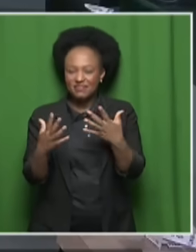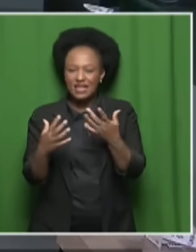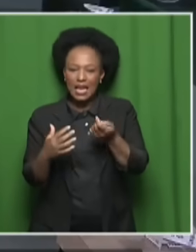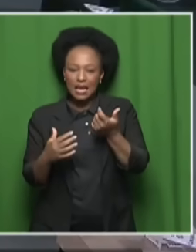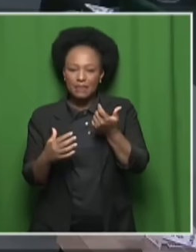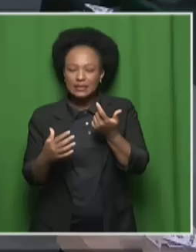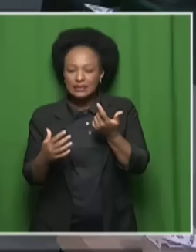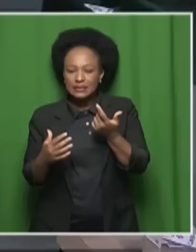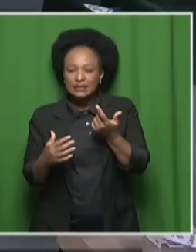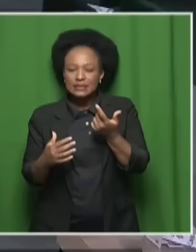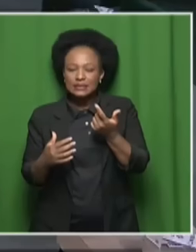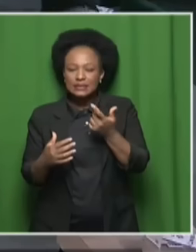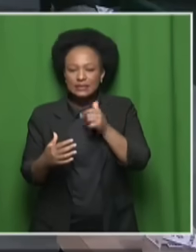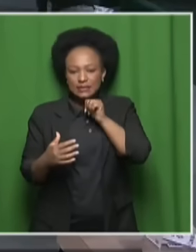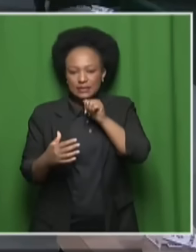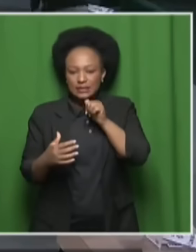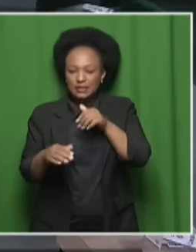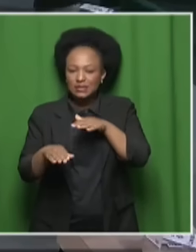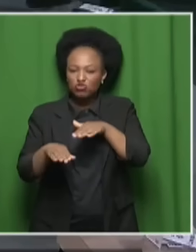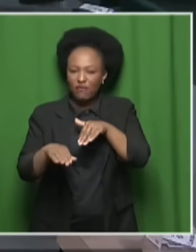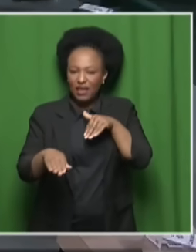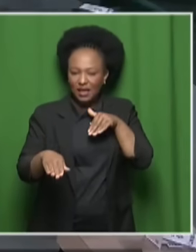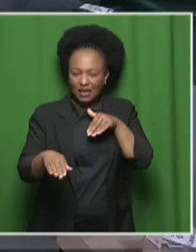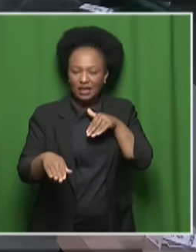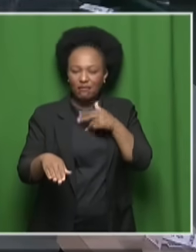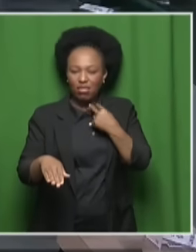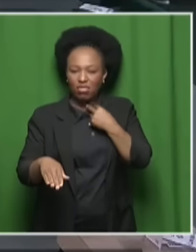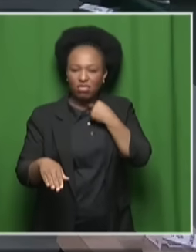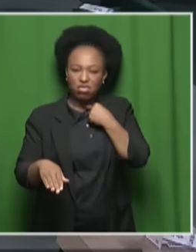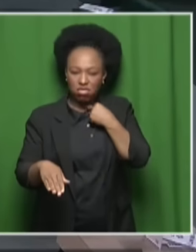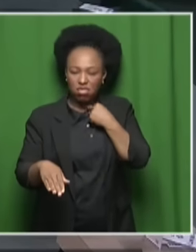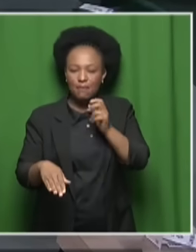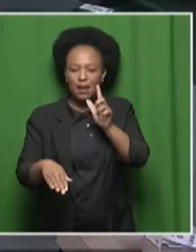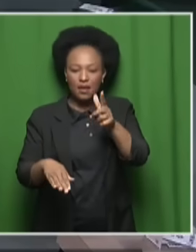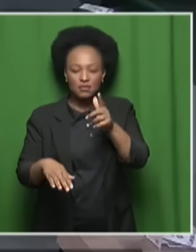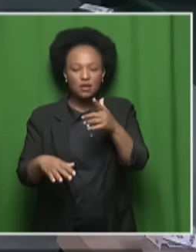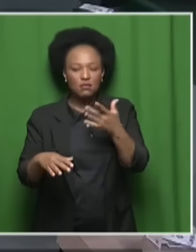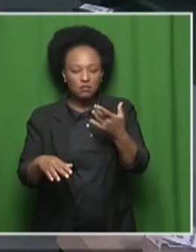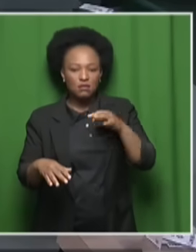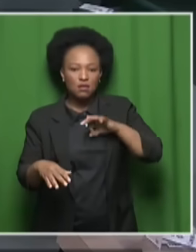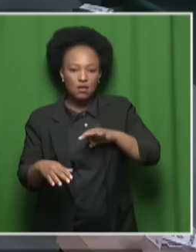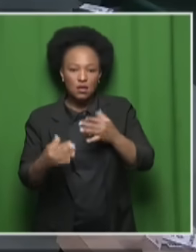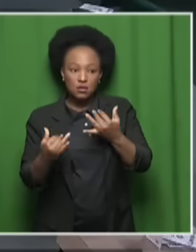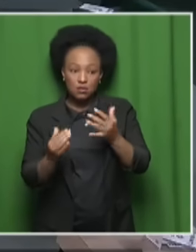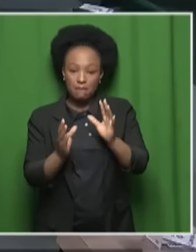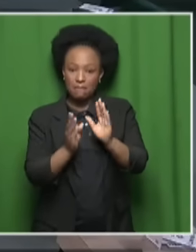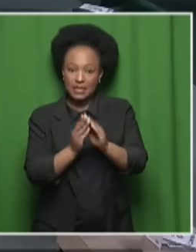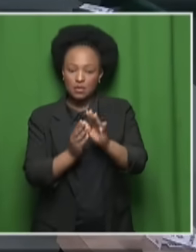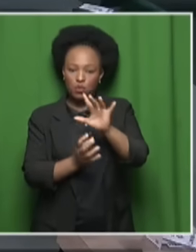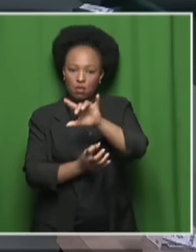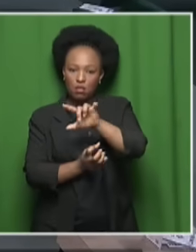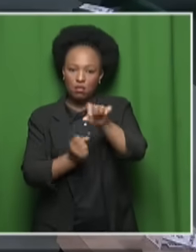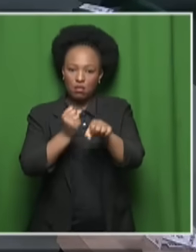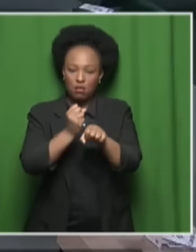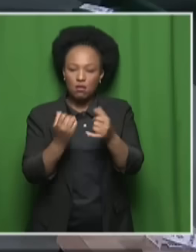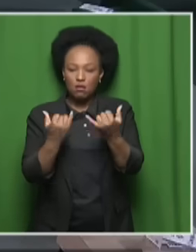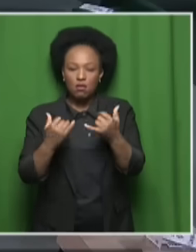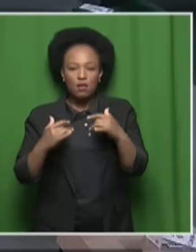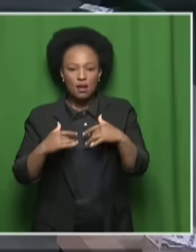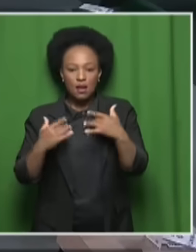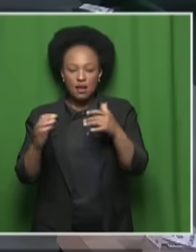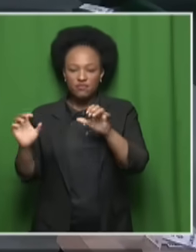pain, but there will be great gain to be had. And this Leader Summit, of course, concludes today. And we are coming to